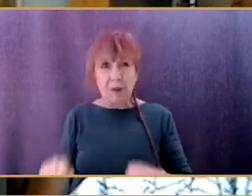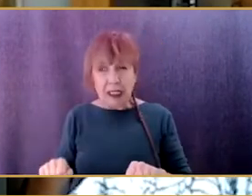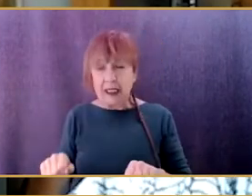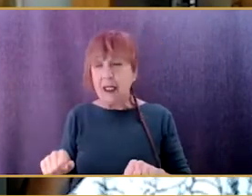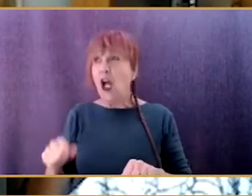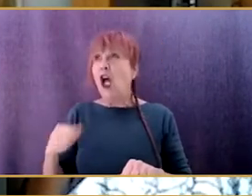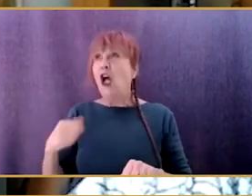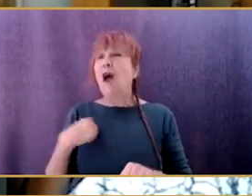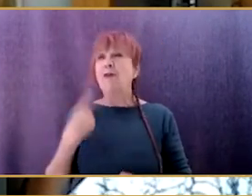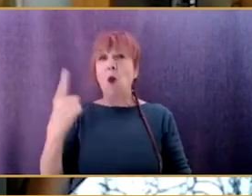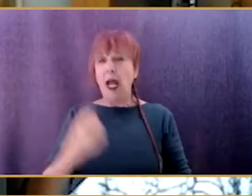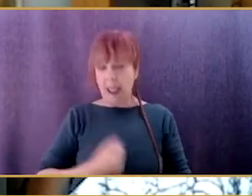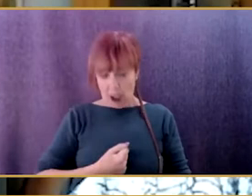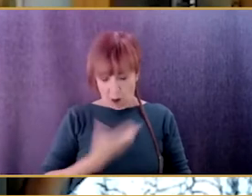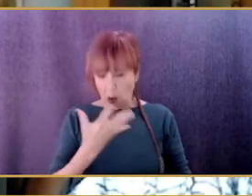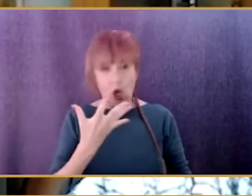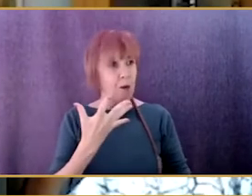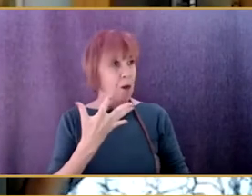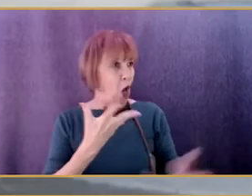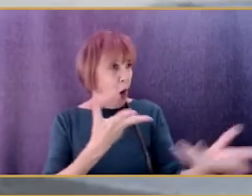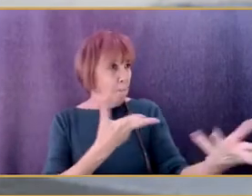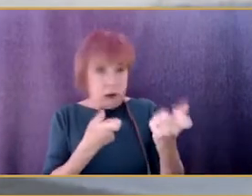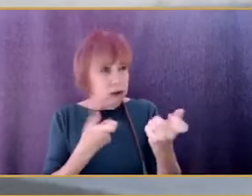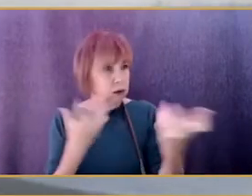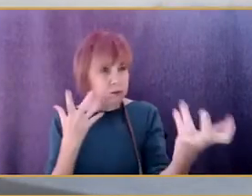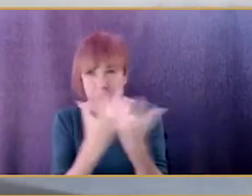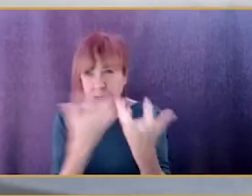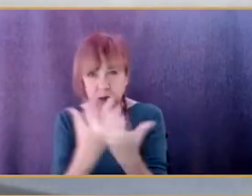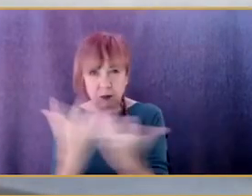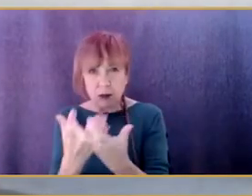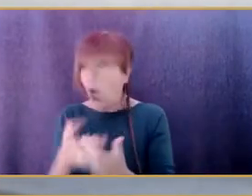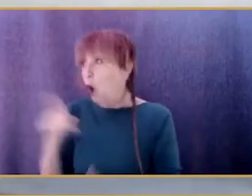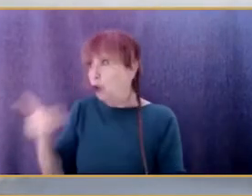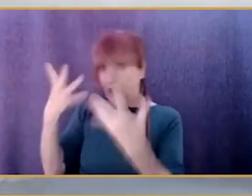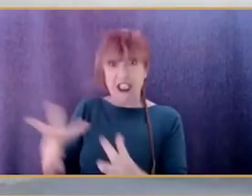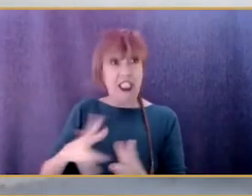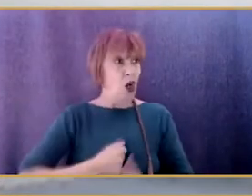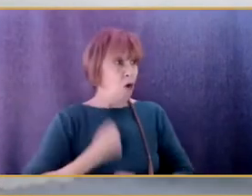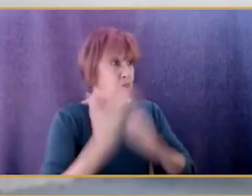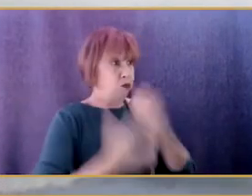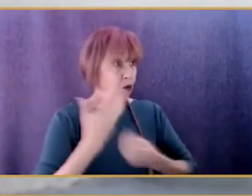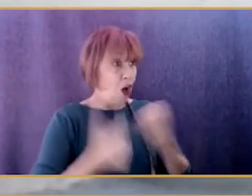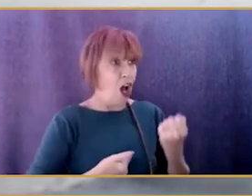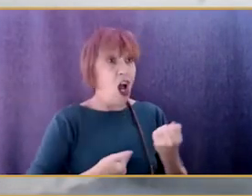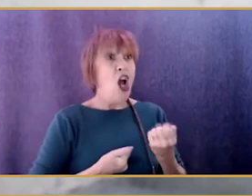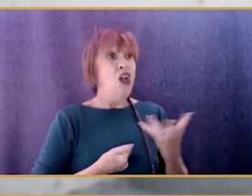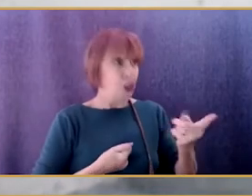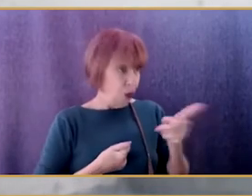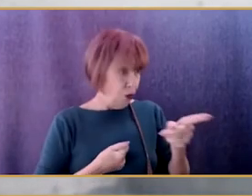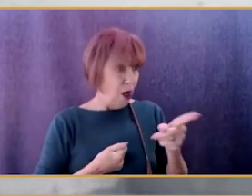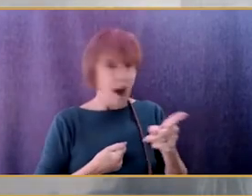a piece one piece be that kind of universal tool no matter where you're from When she's done reading her piece you find